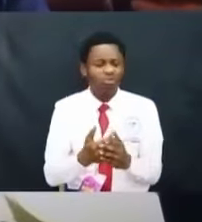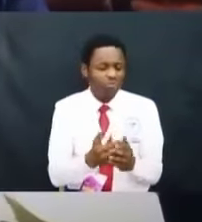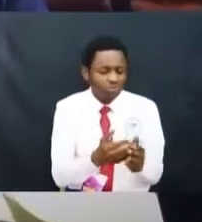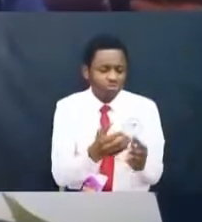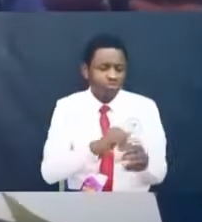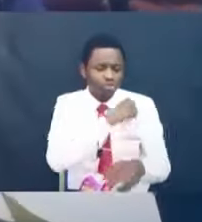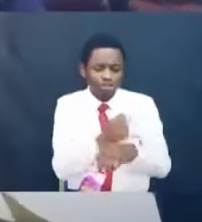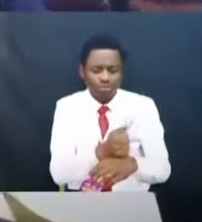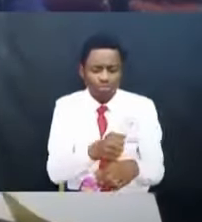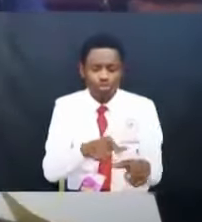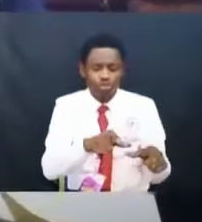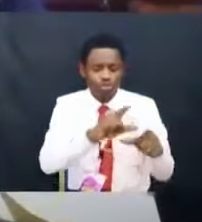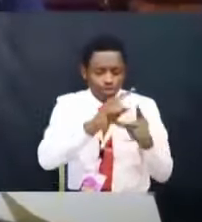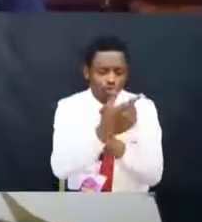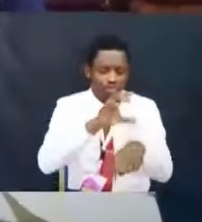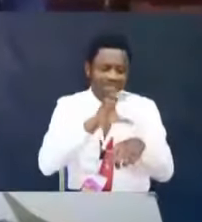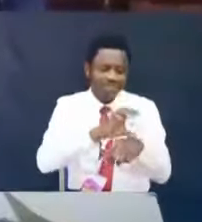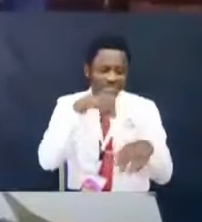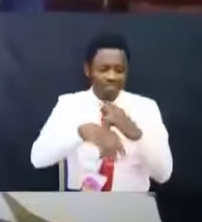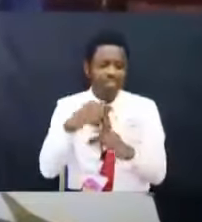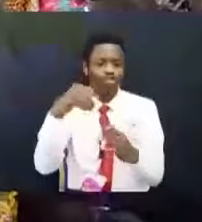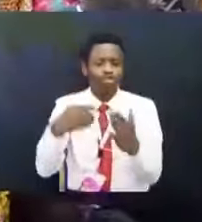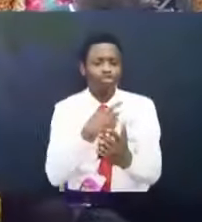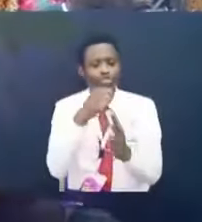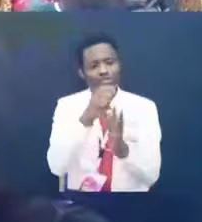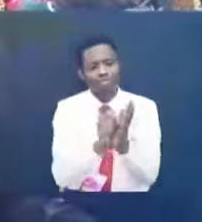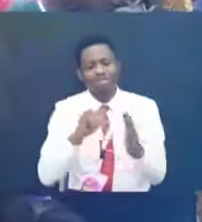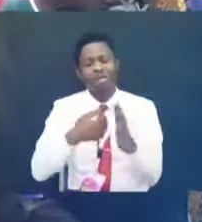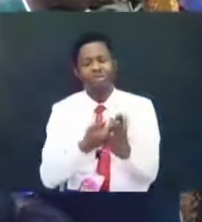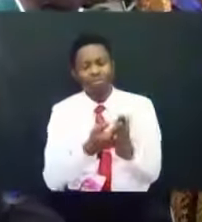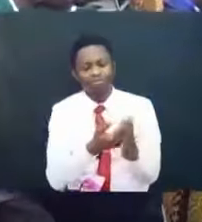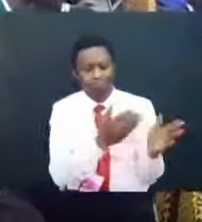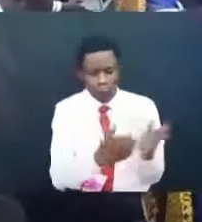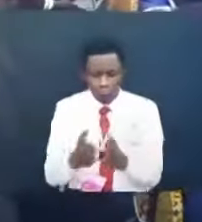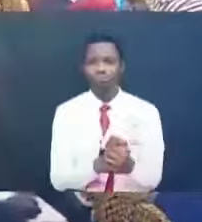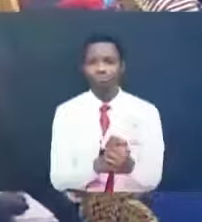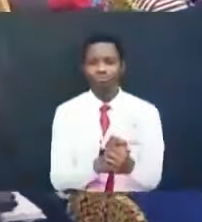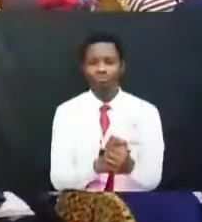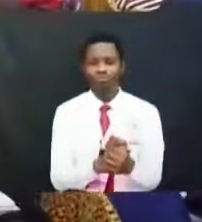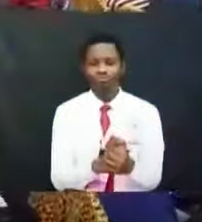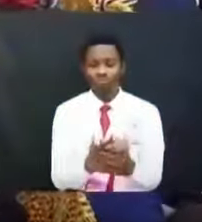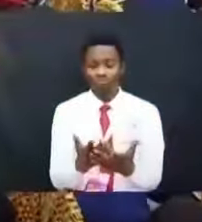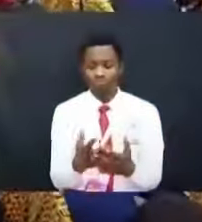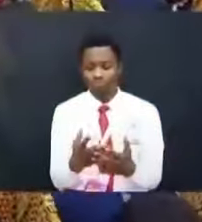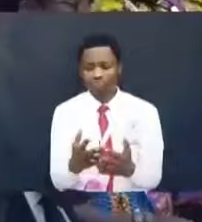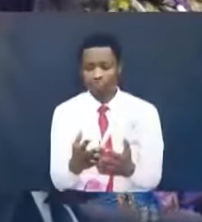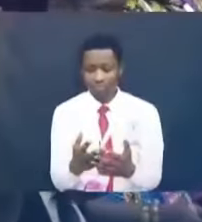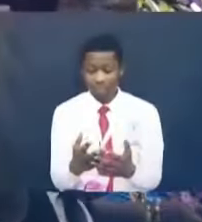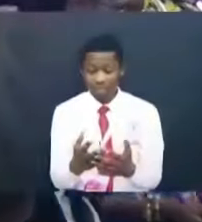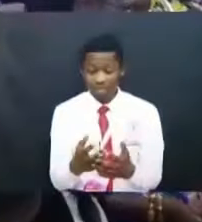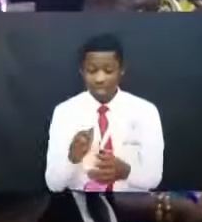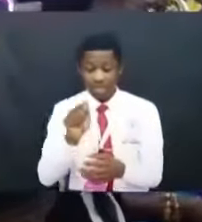Testament. The pattern of establishing the local church in the New Testament. Acts chapter 14,